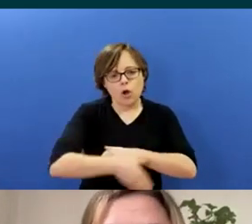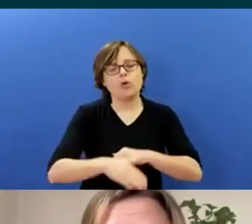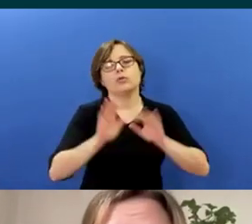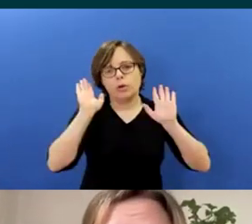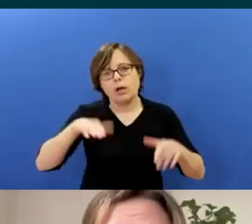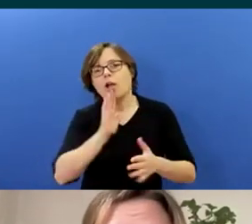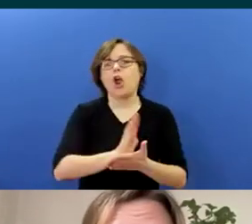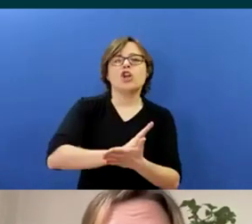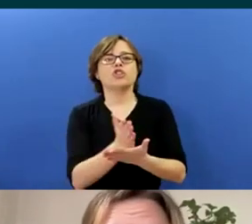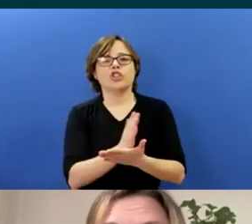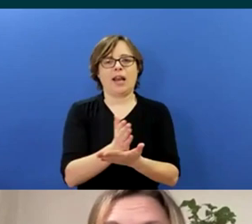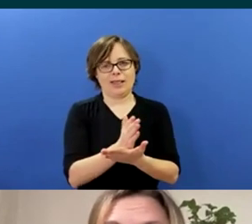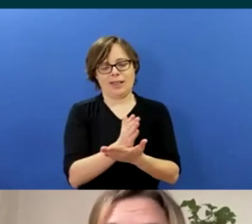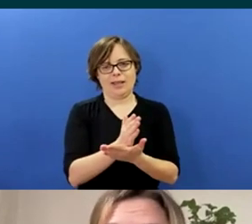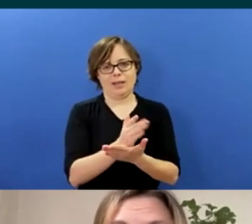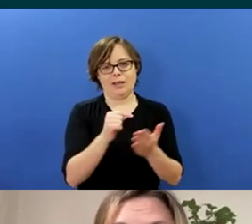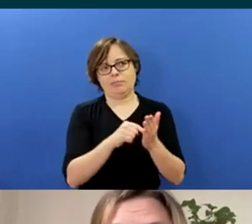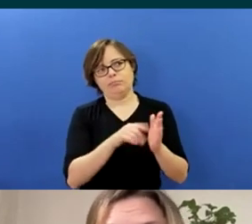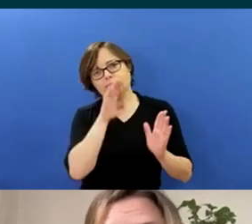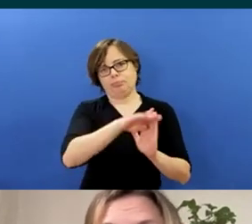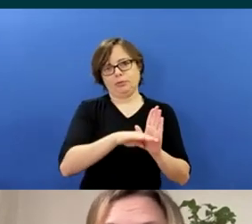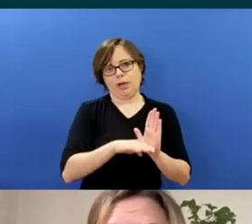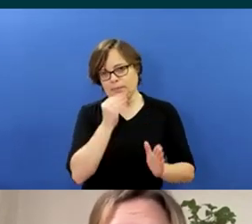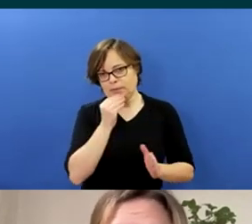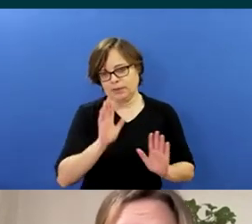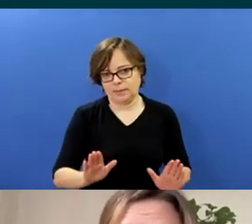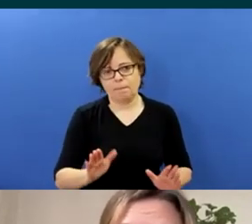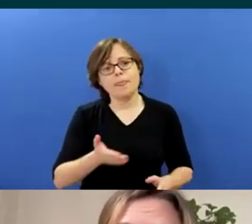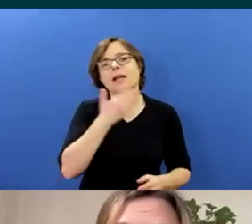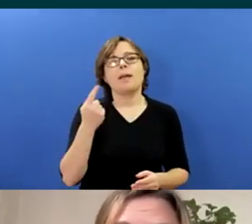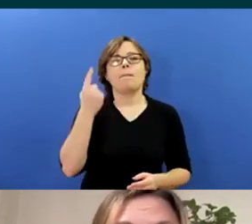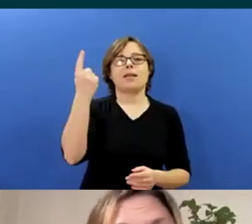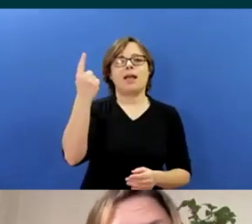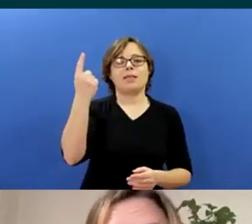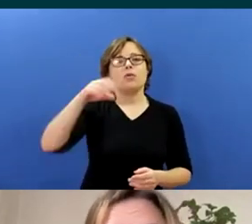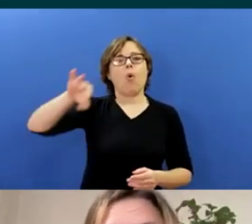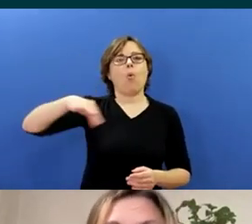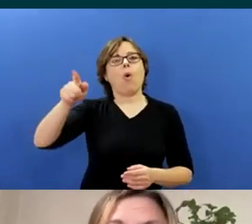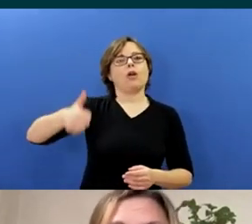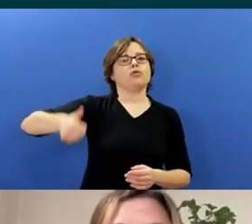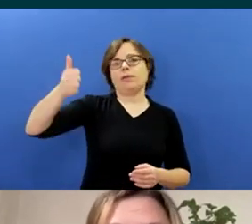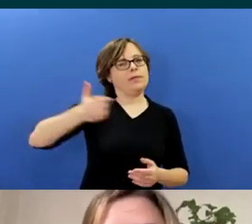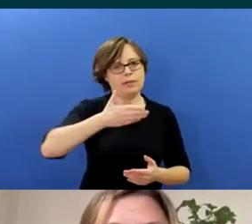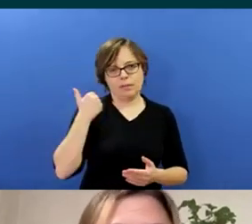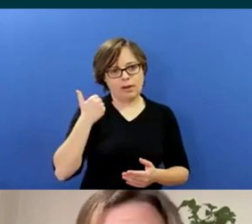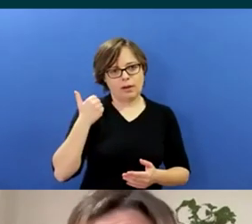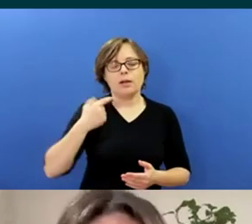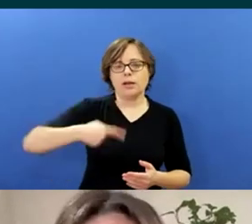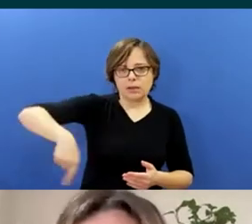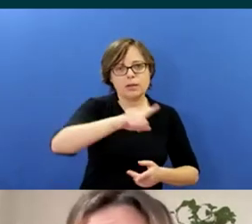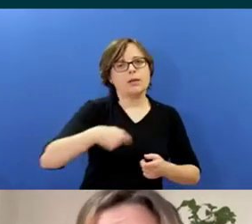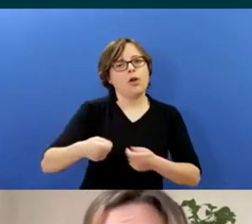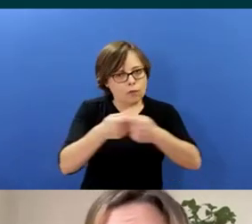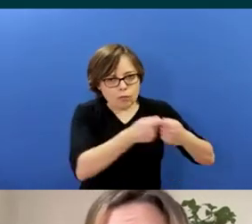chef dominates. Instead, they govern by shared leadership, making sure no one leaves the table hungry